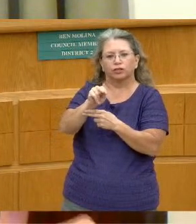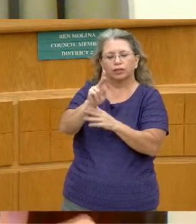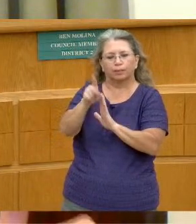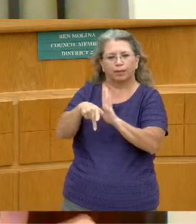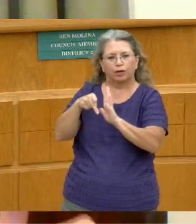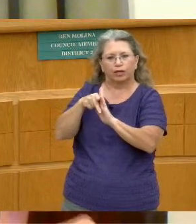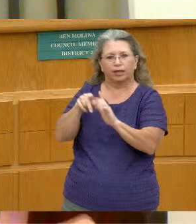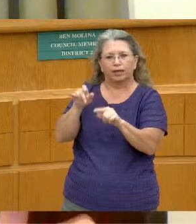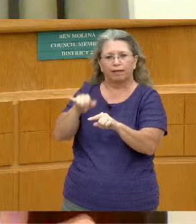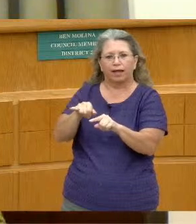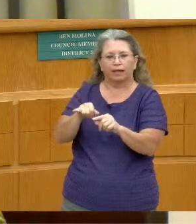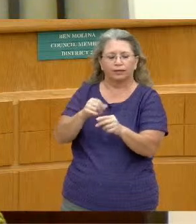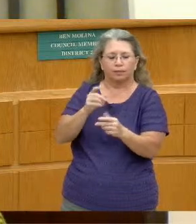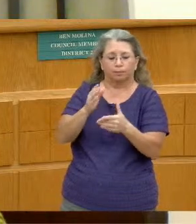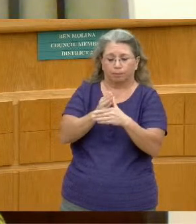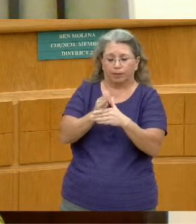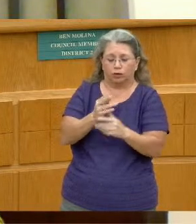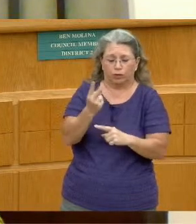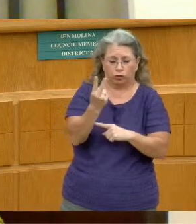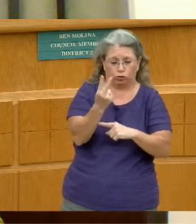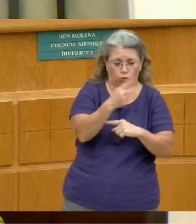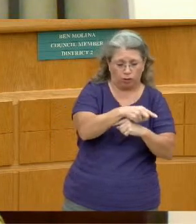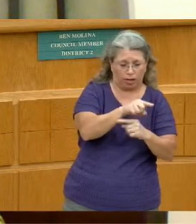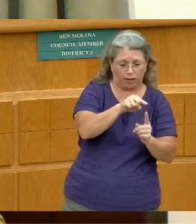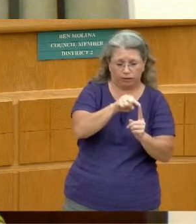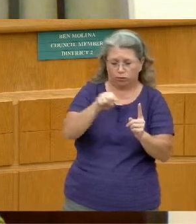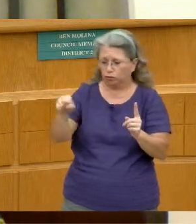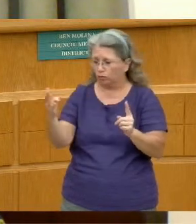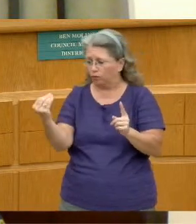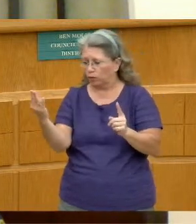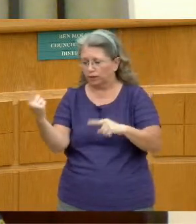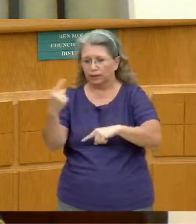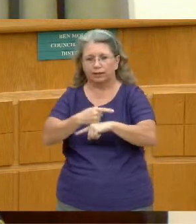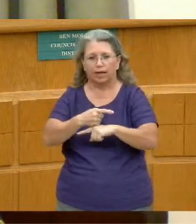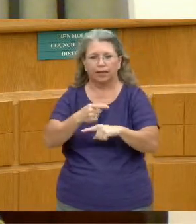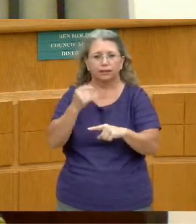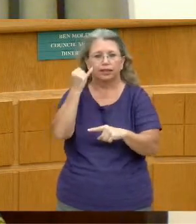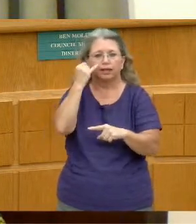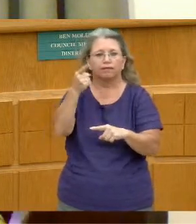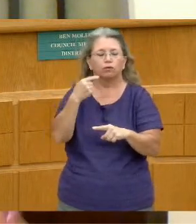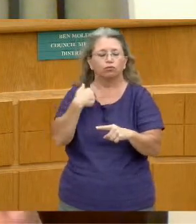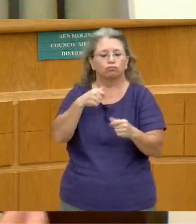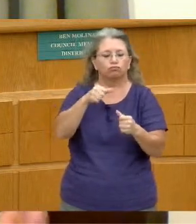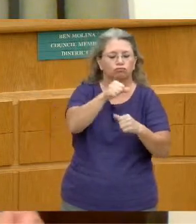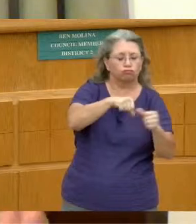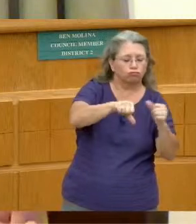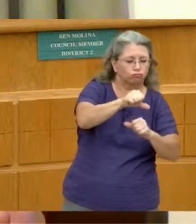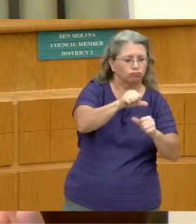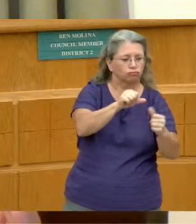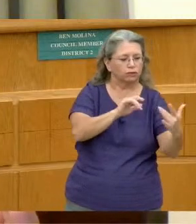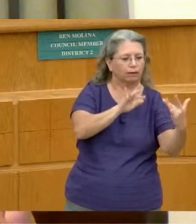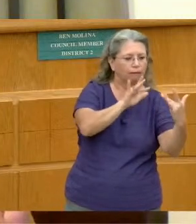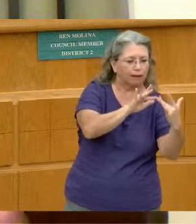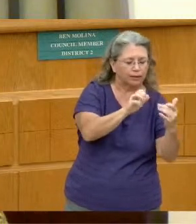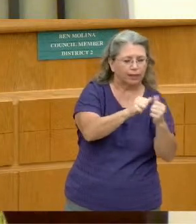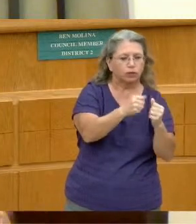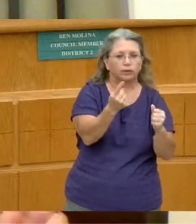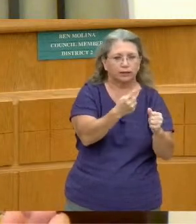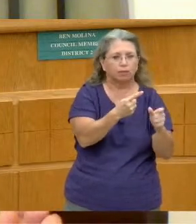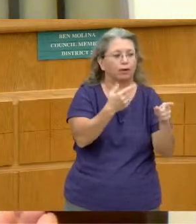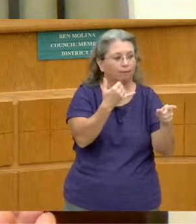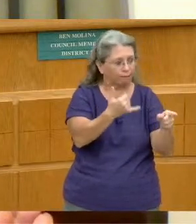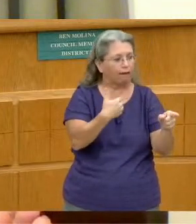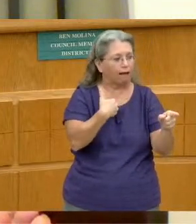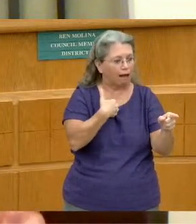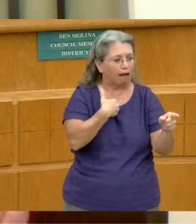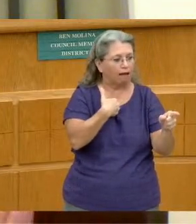window that when you were with somebody that now they have COVID-19, Those 2 to 14-day